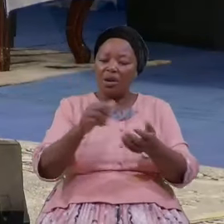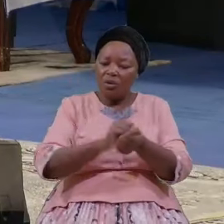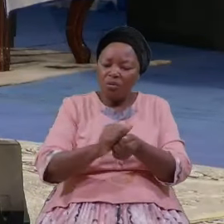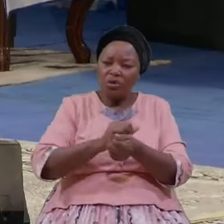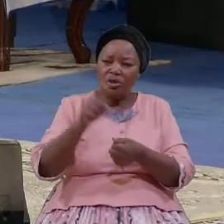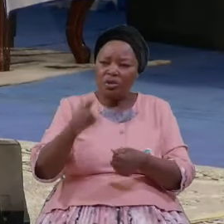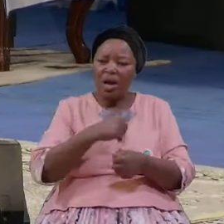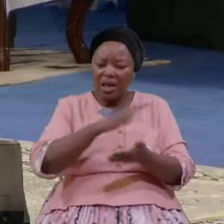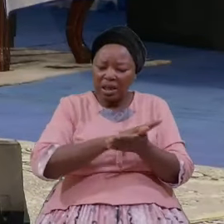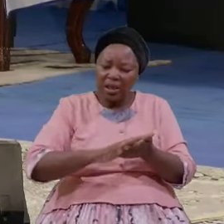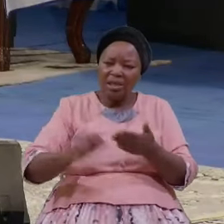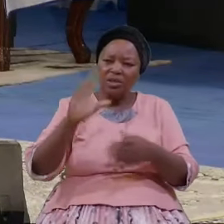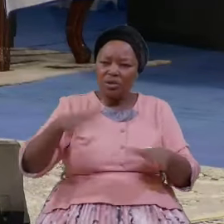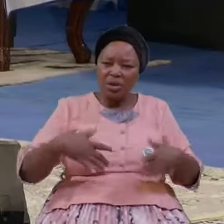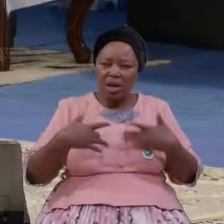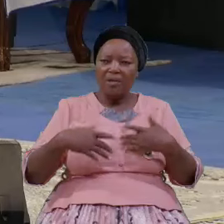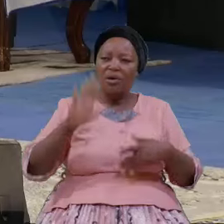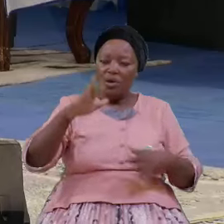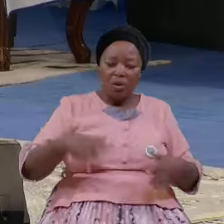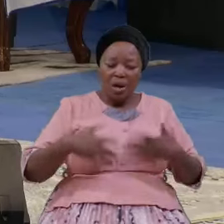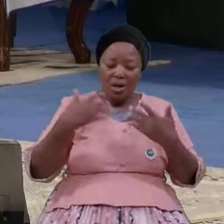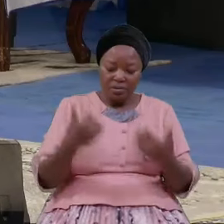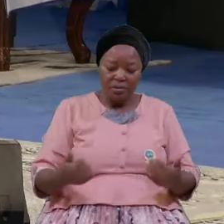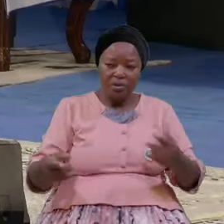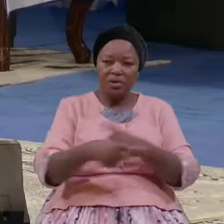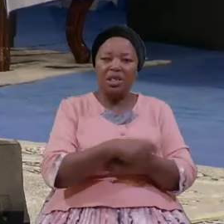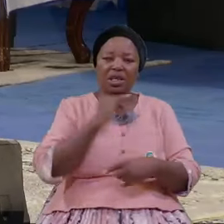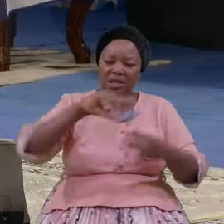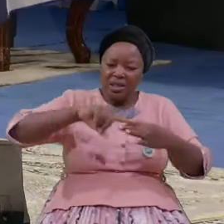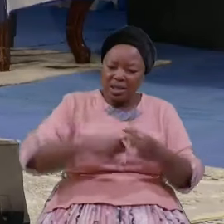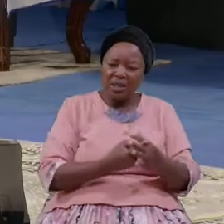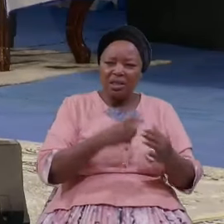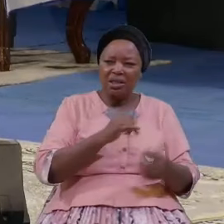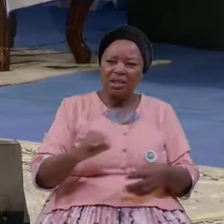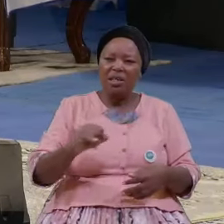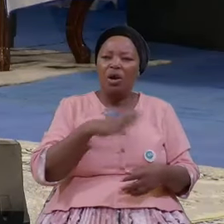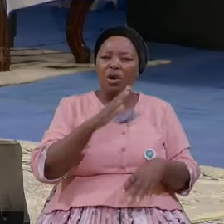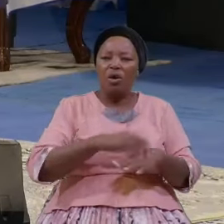your life, your life today is starting on a new step.